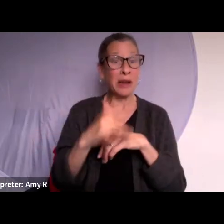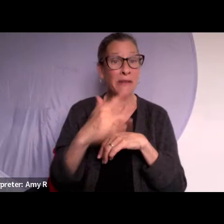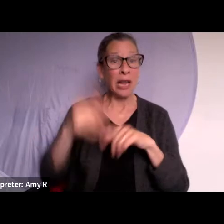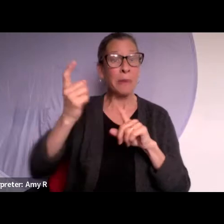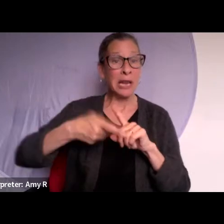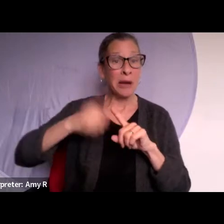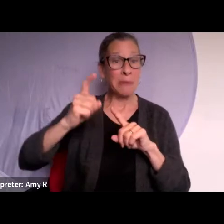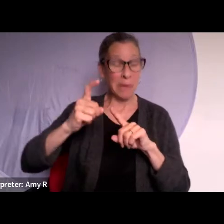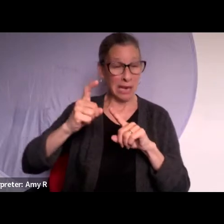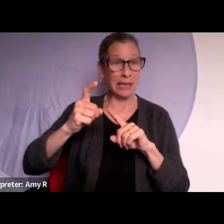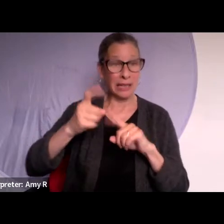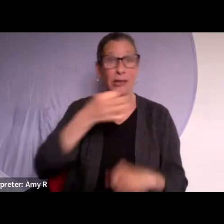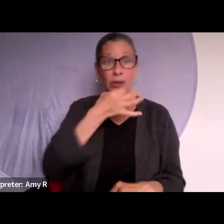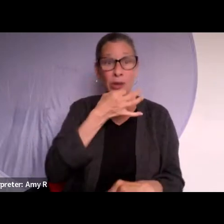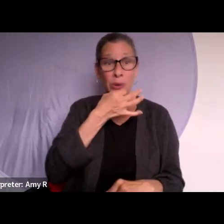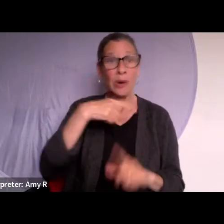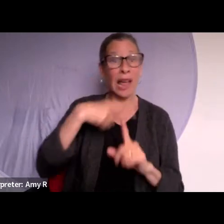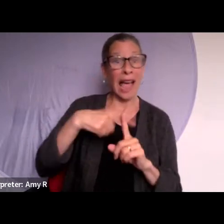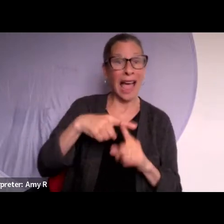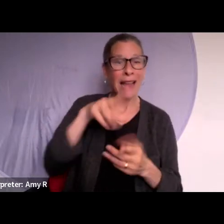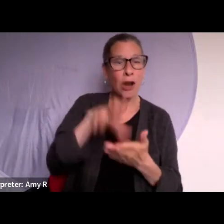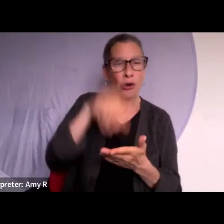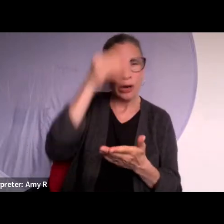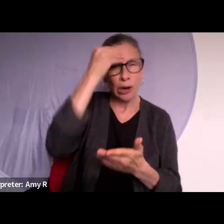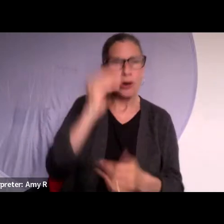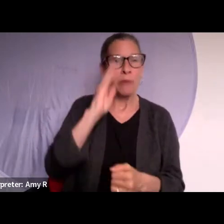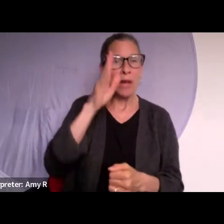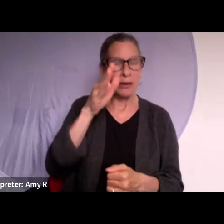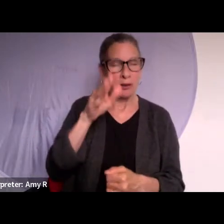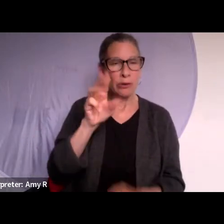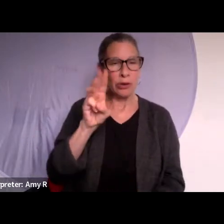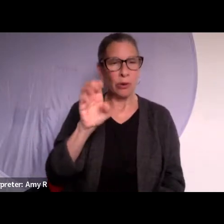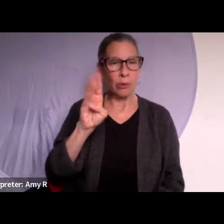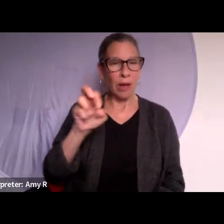on tcf.org, and you can learn about future events at